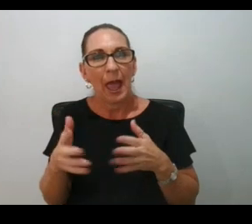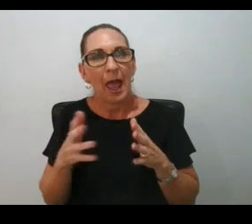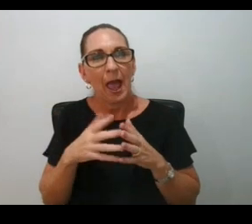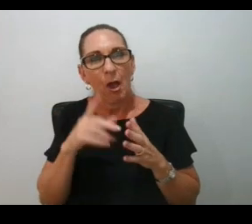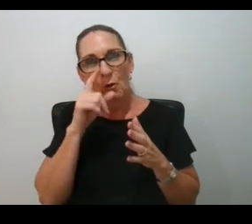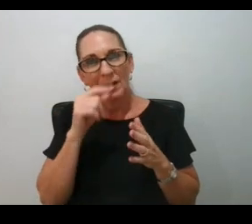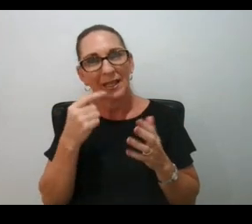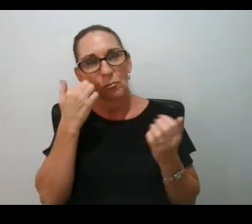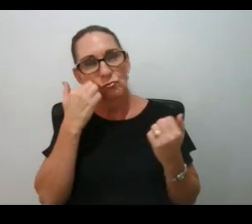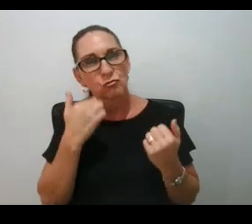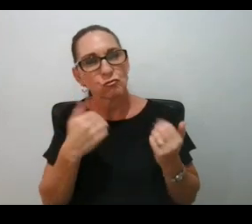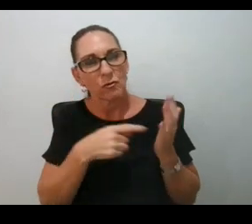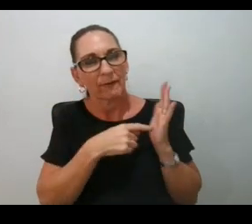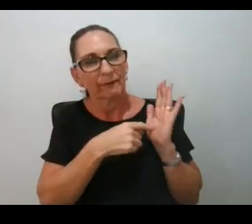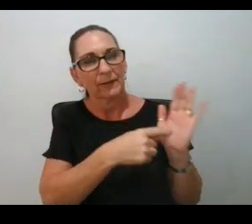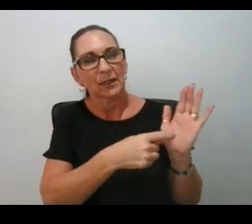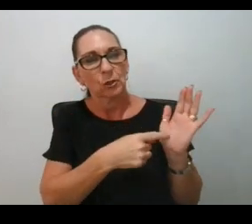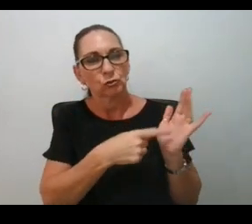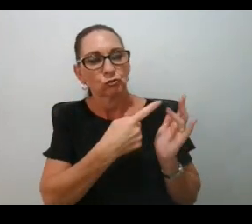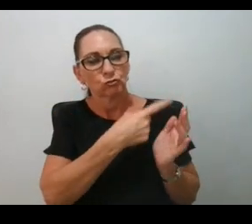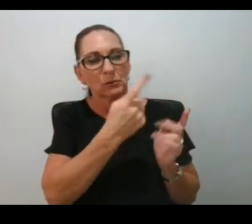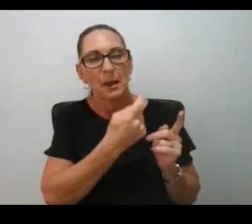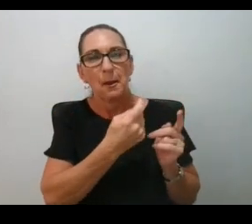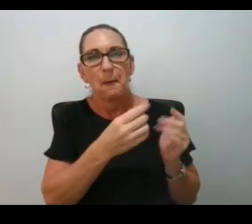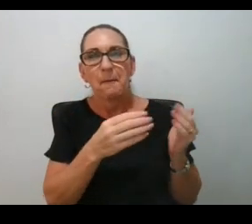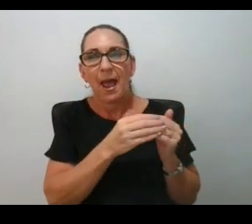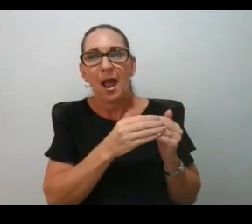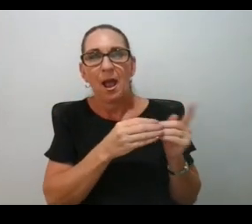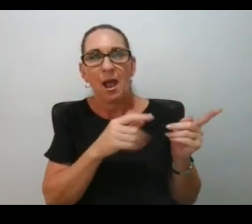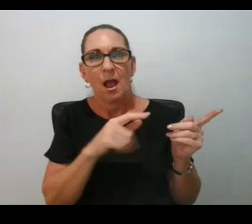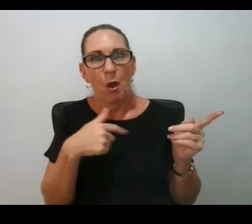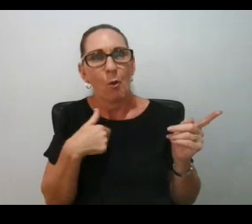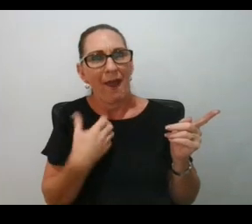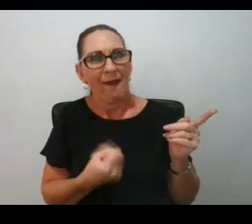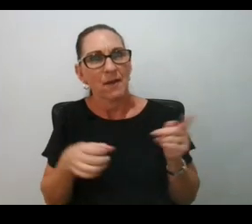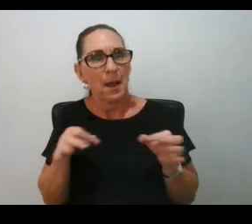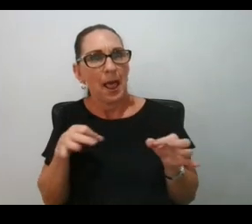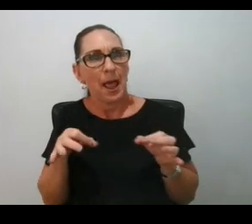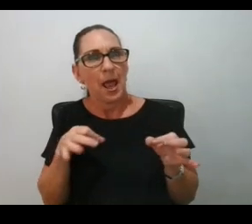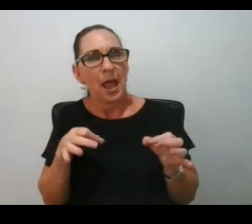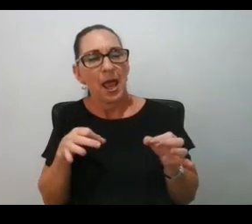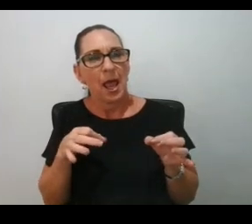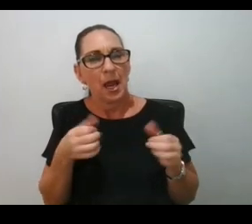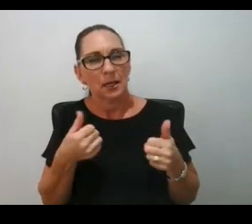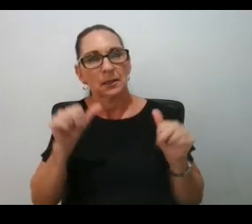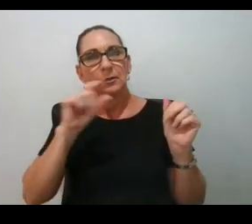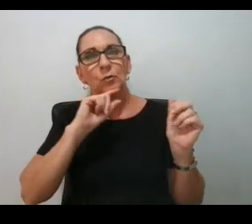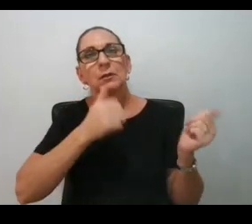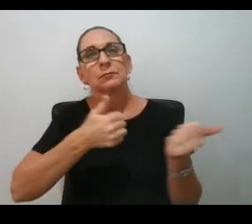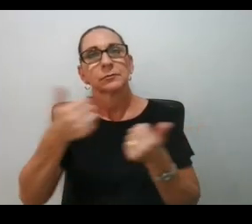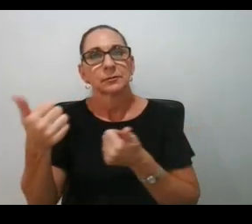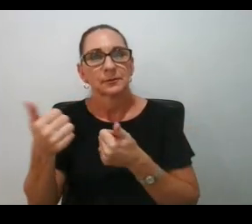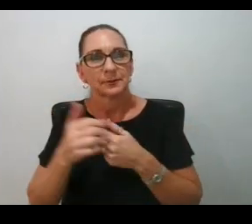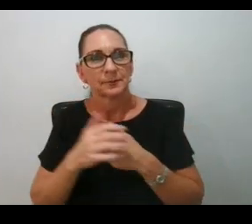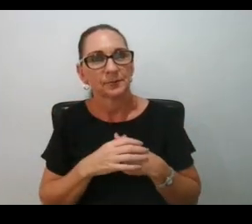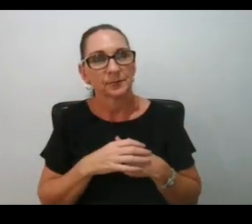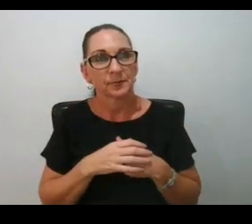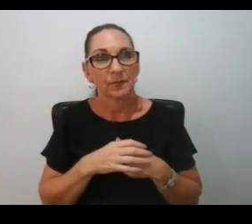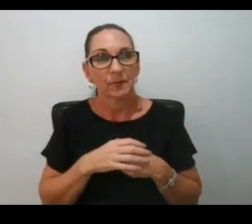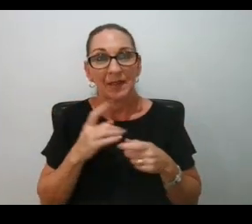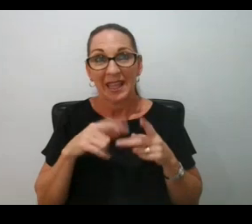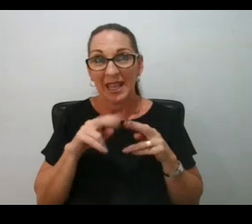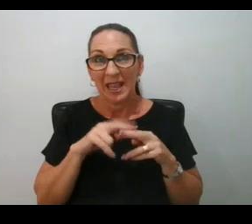creditors that there's a plan out of this financial hardship. Because under the